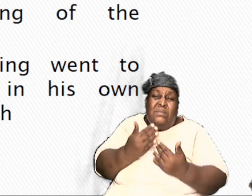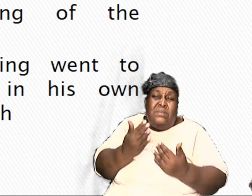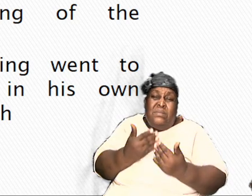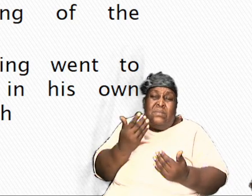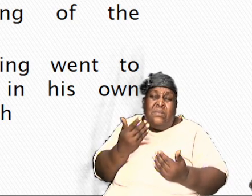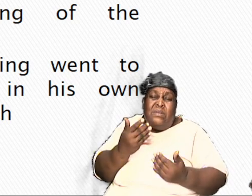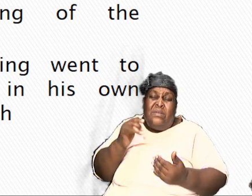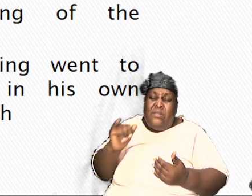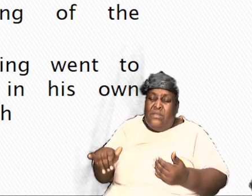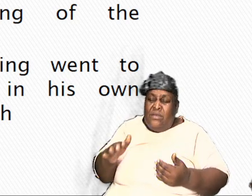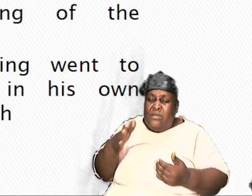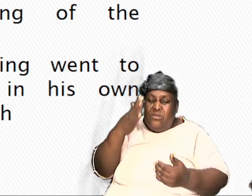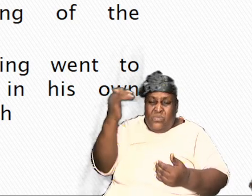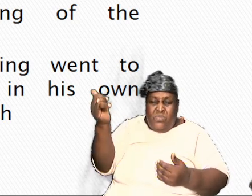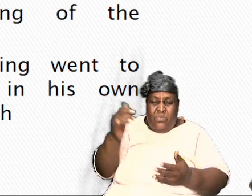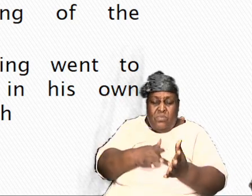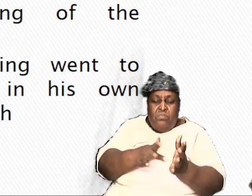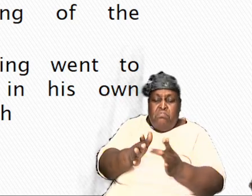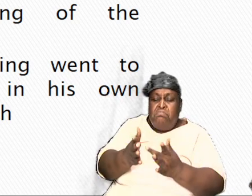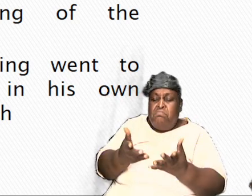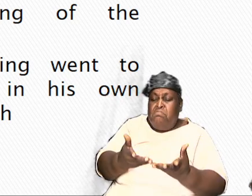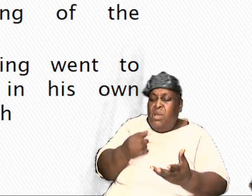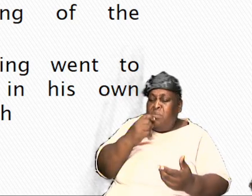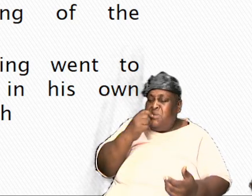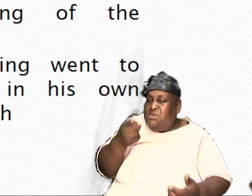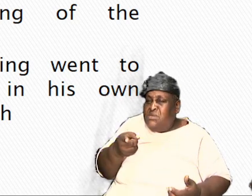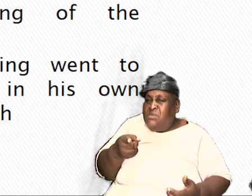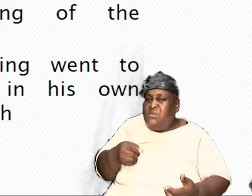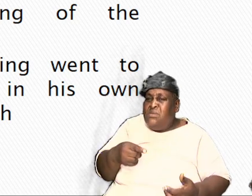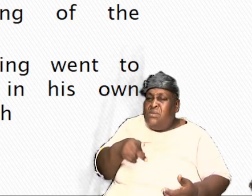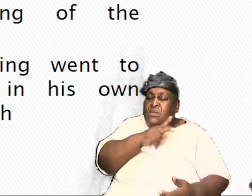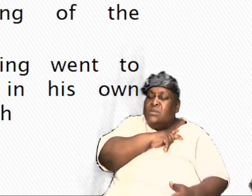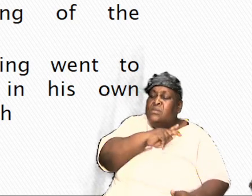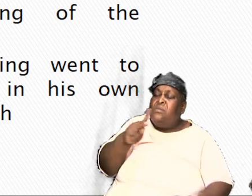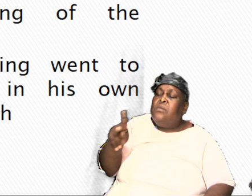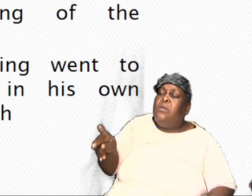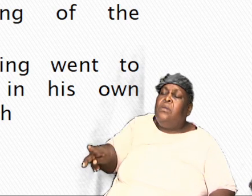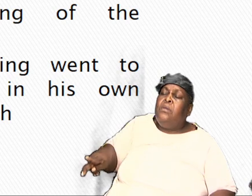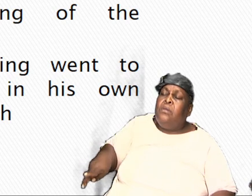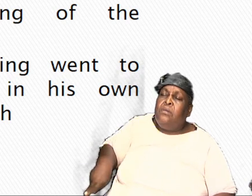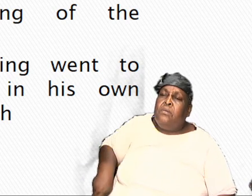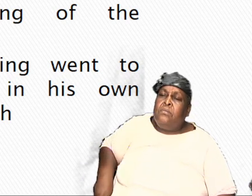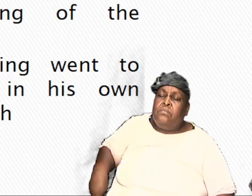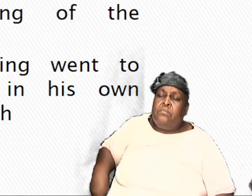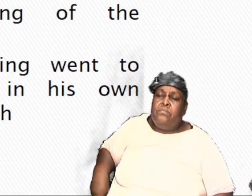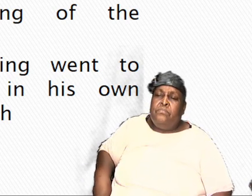why the Bible made mention of it. This is the king